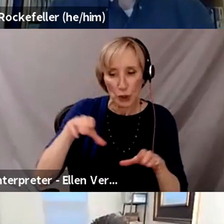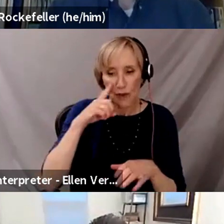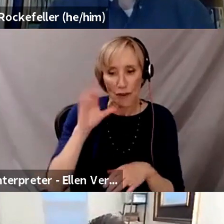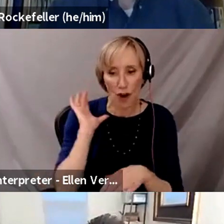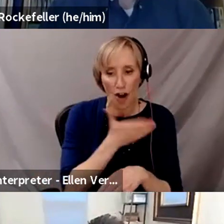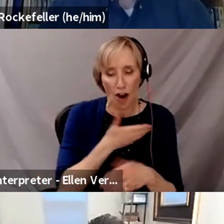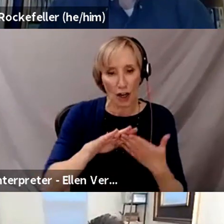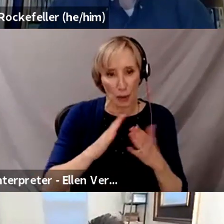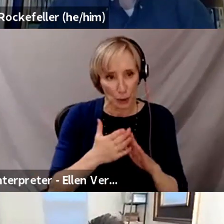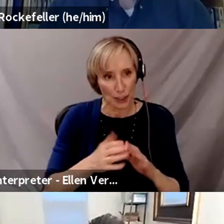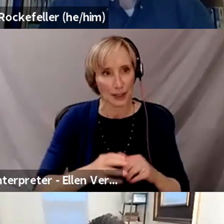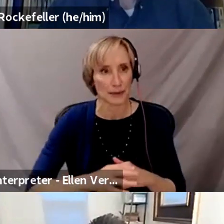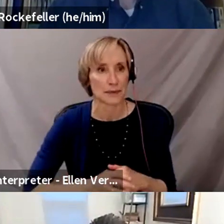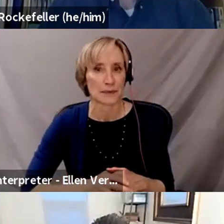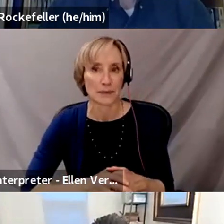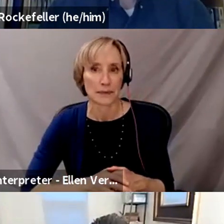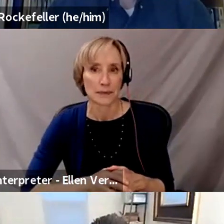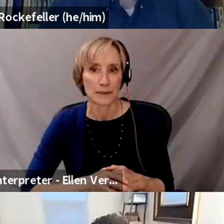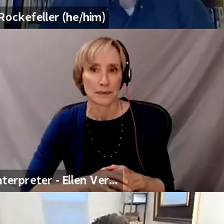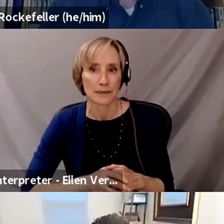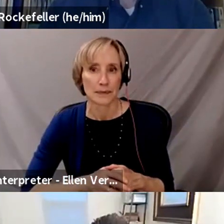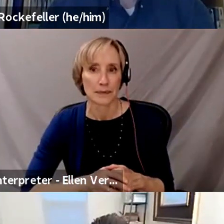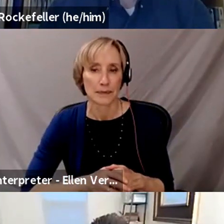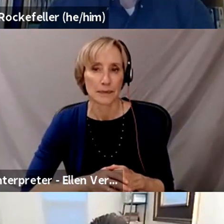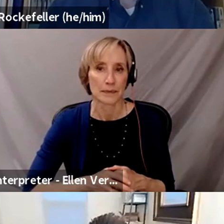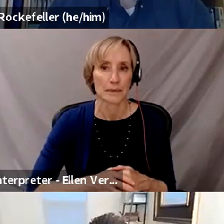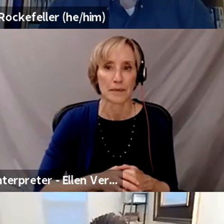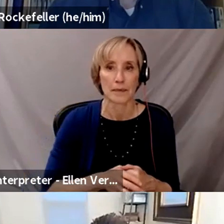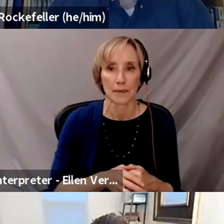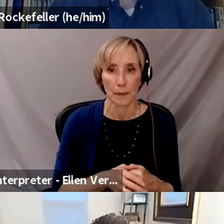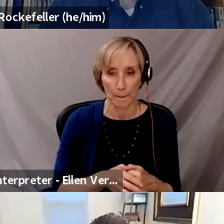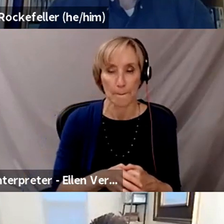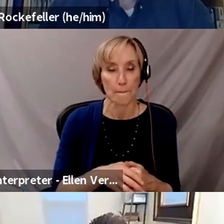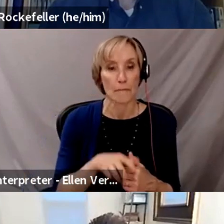So I think that one